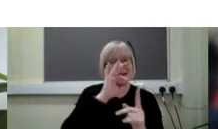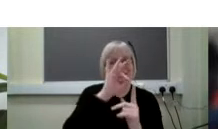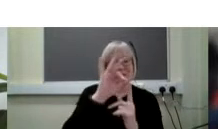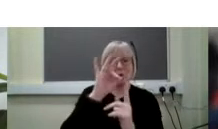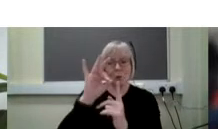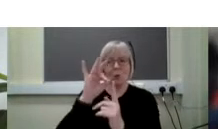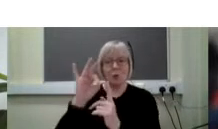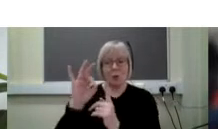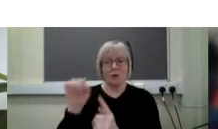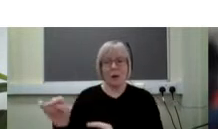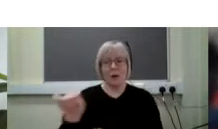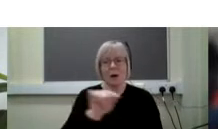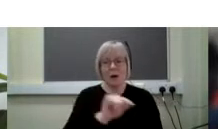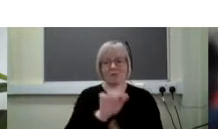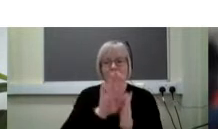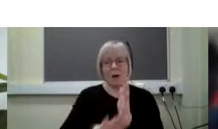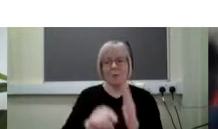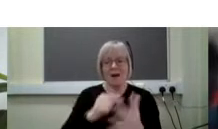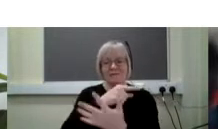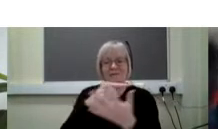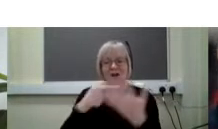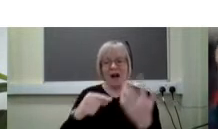in these 5 countries.